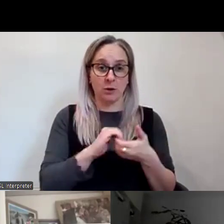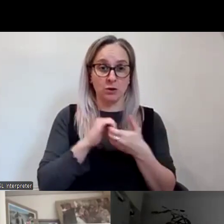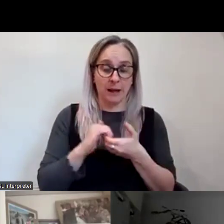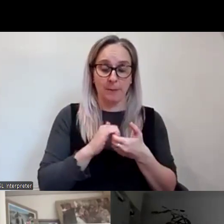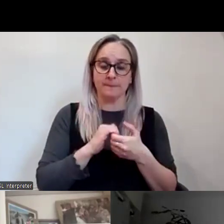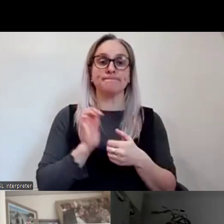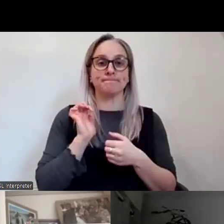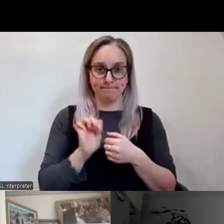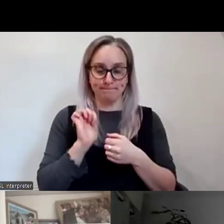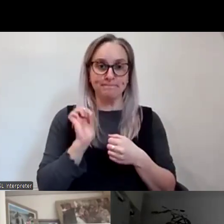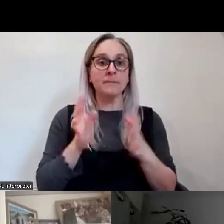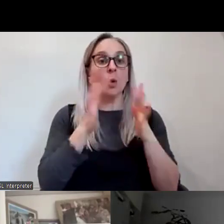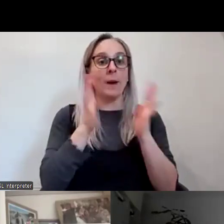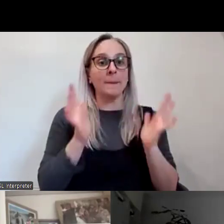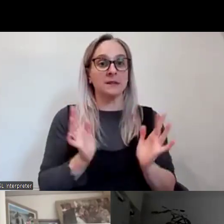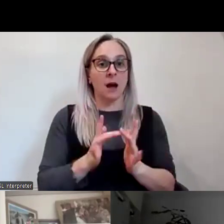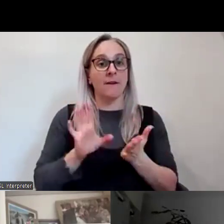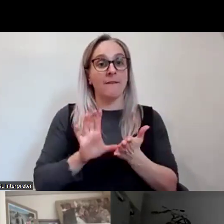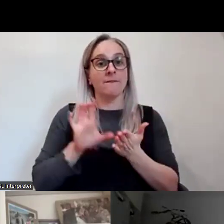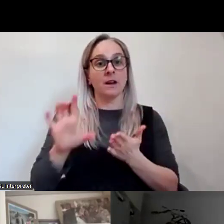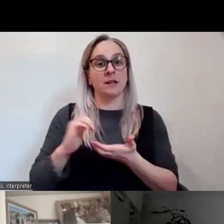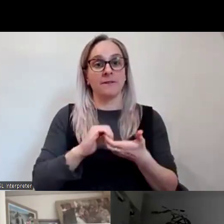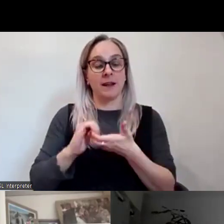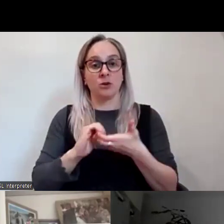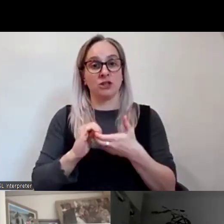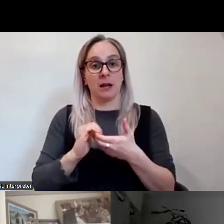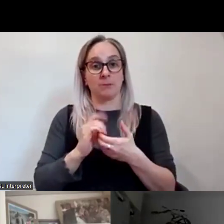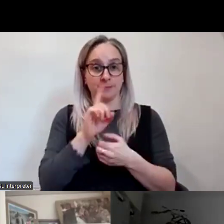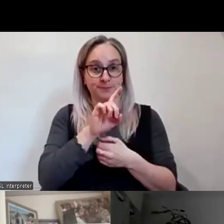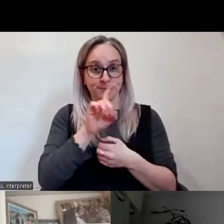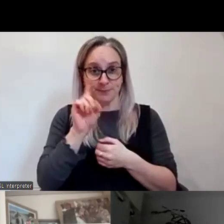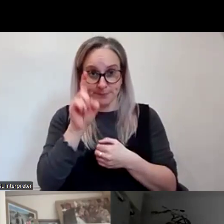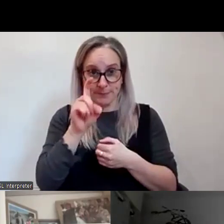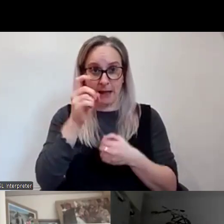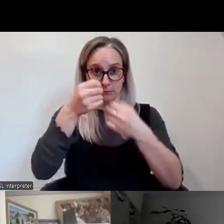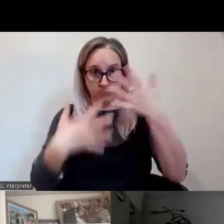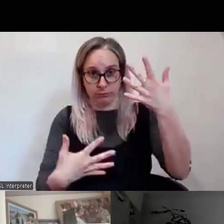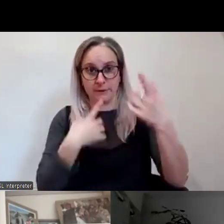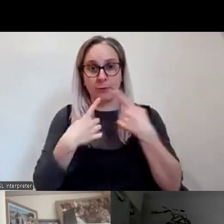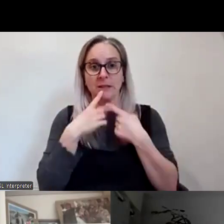the funded fellowship section. So the web page should give you all you need there.